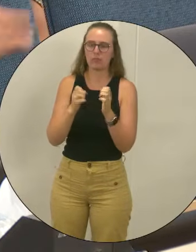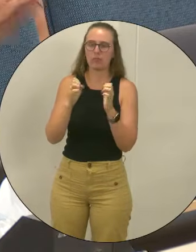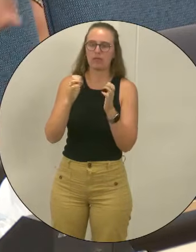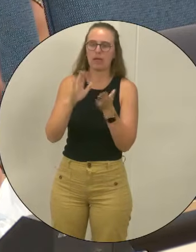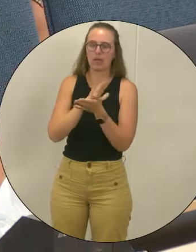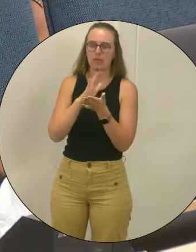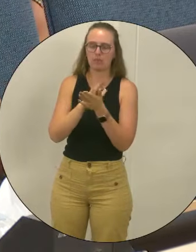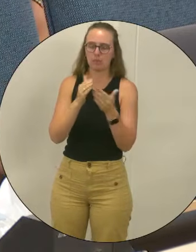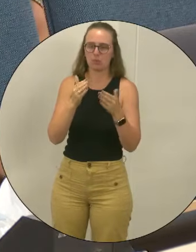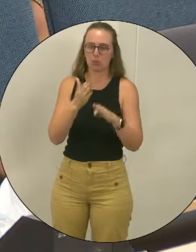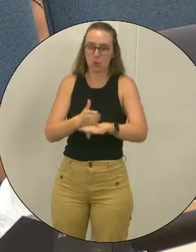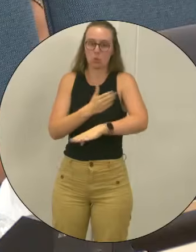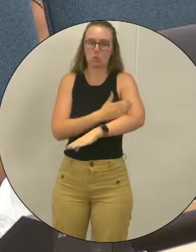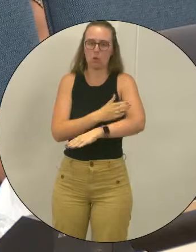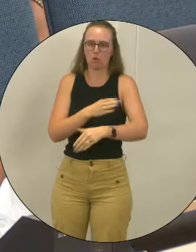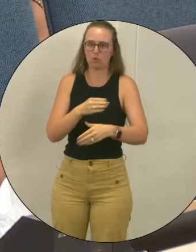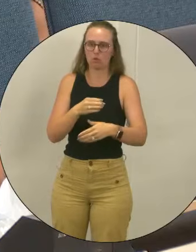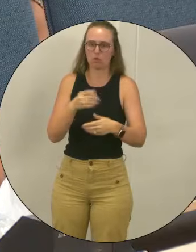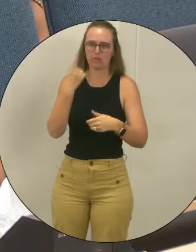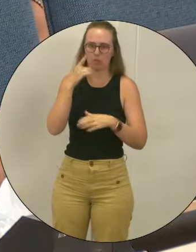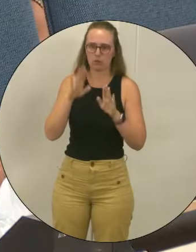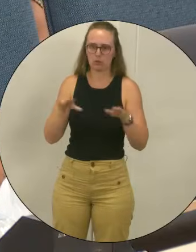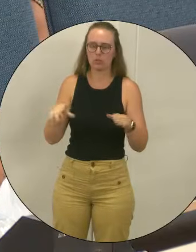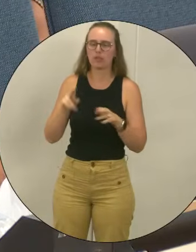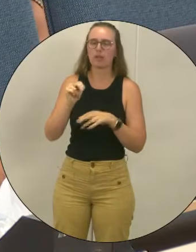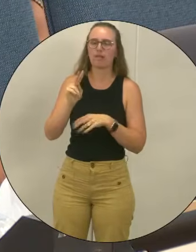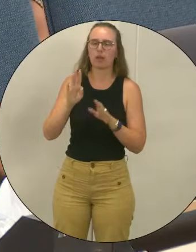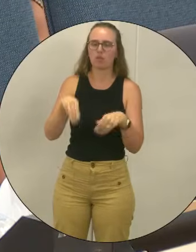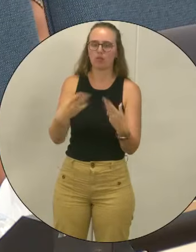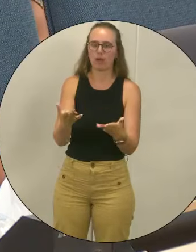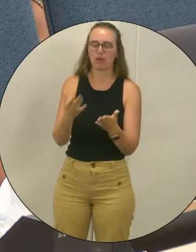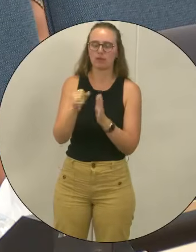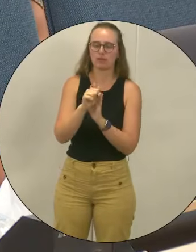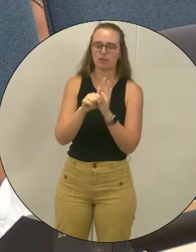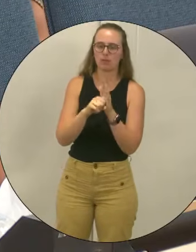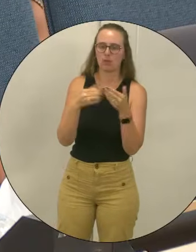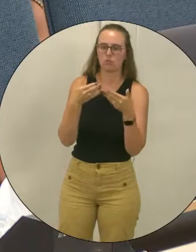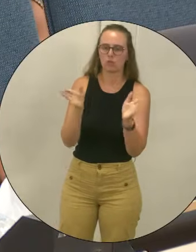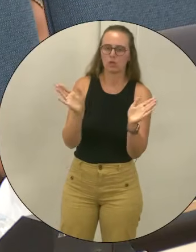growth in our children. Nevada provides a statewide base